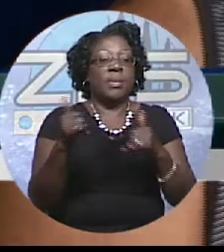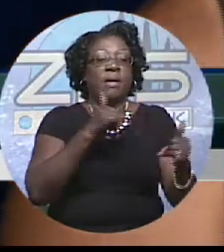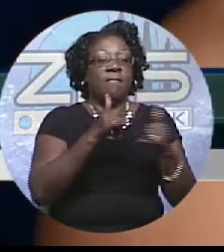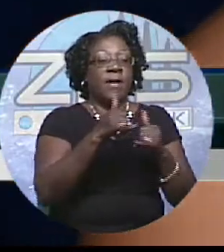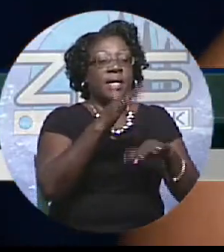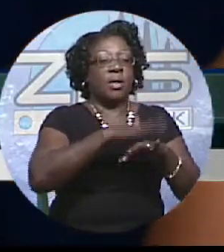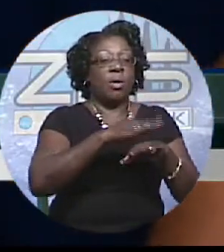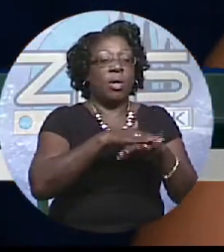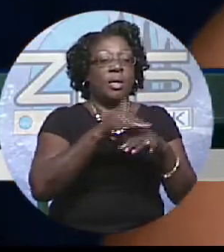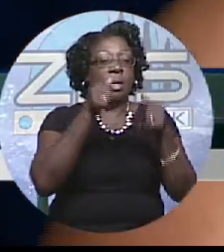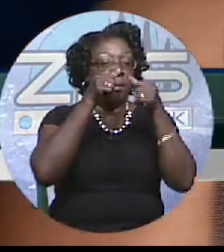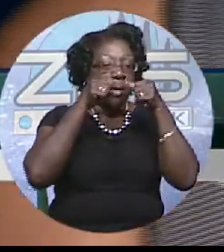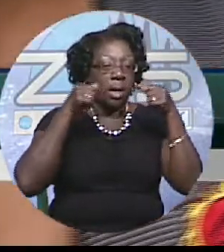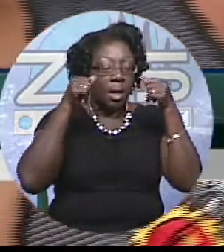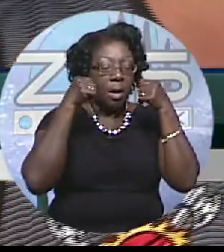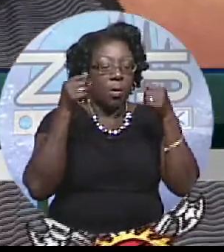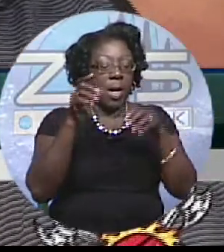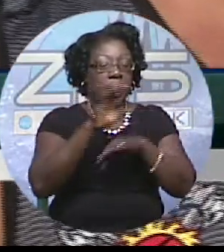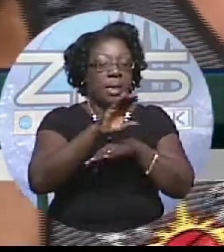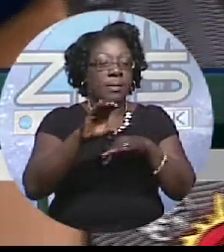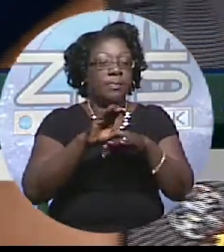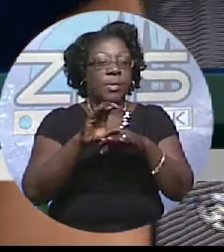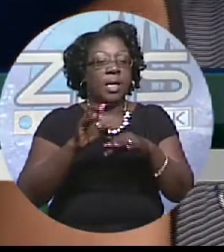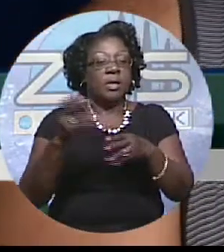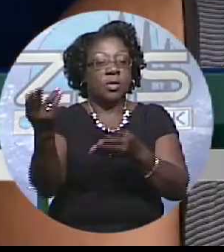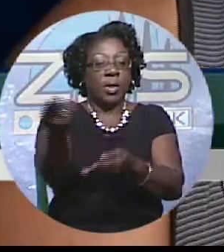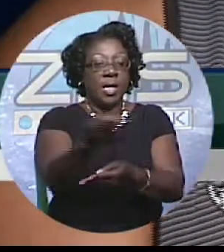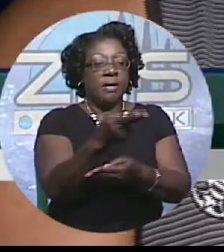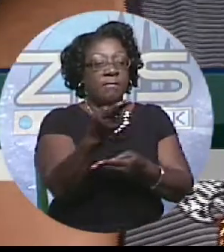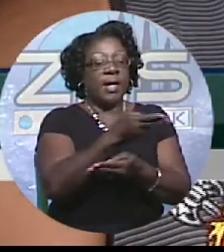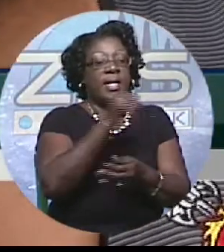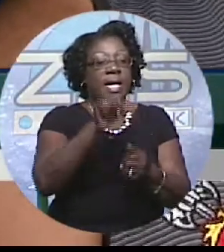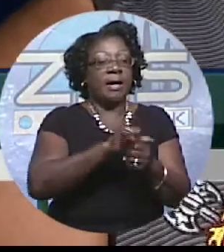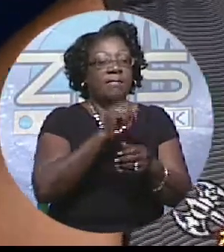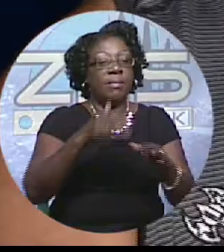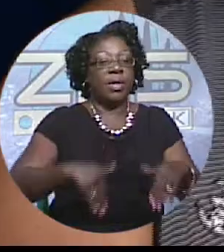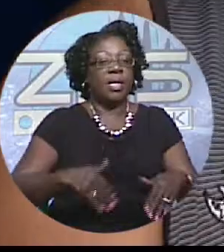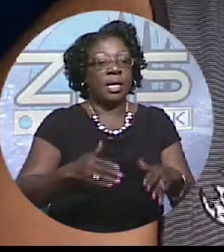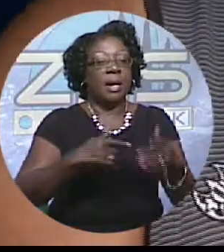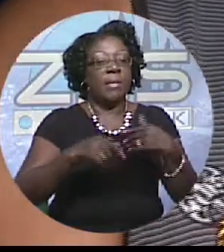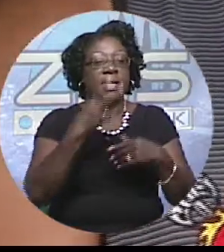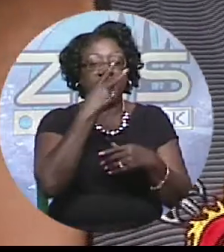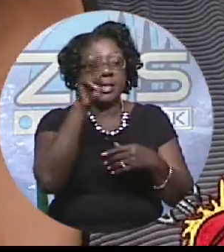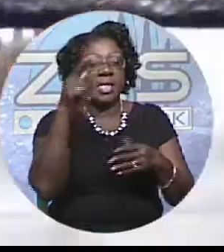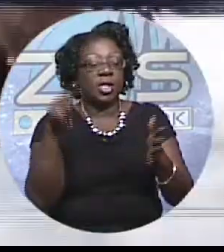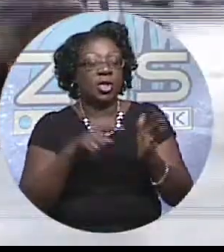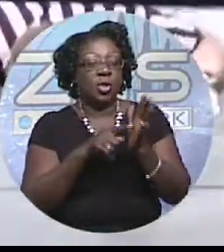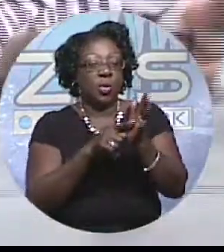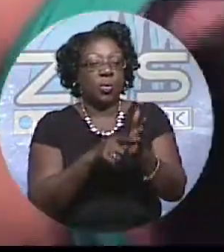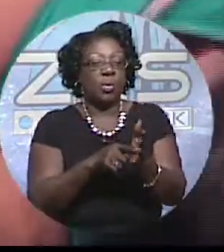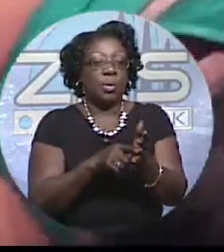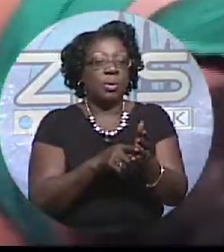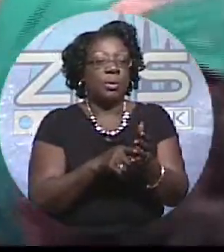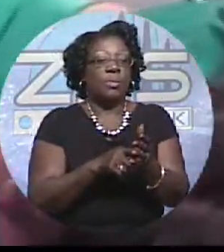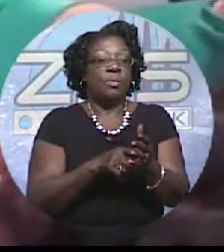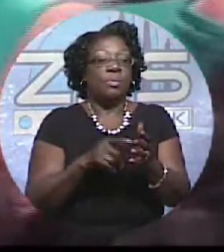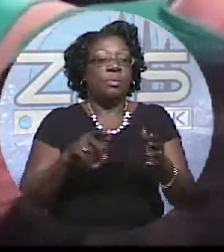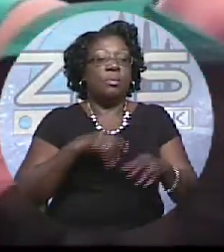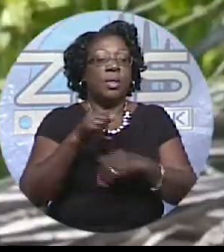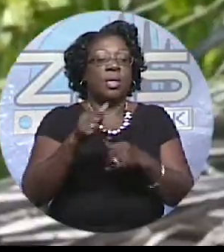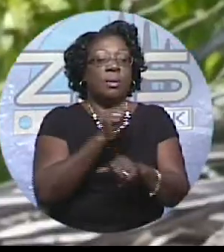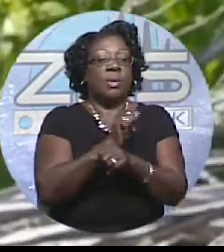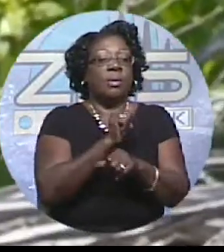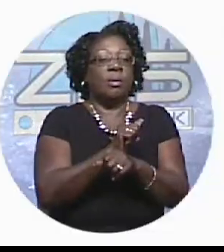III. So I invite everybody to come to see this show because it's going to be a phenomenal. It's going to be all the way to the